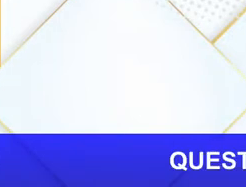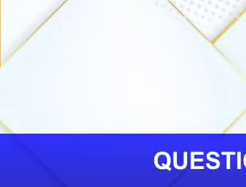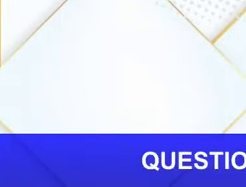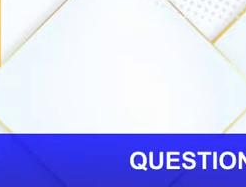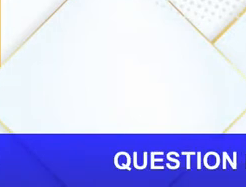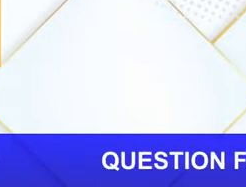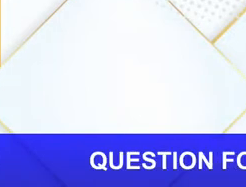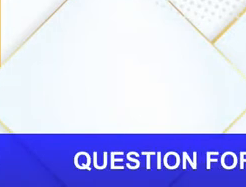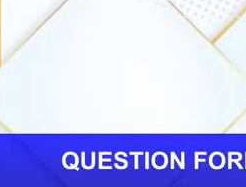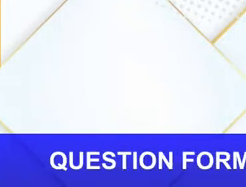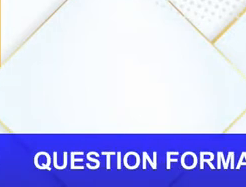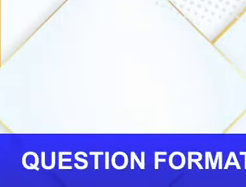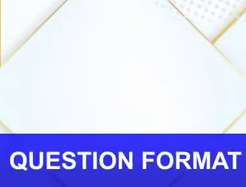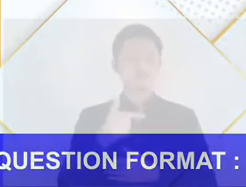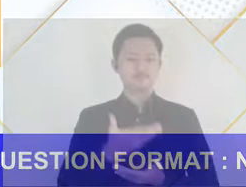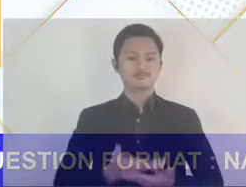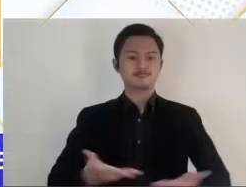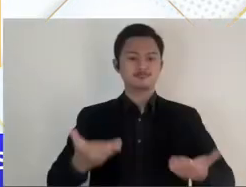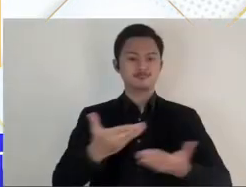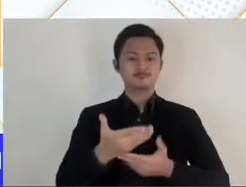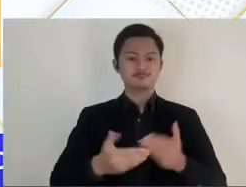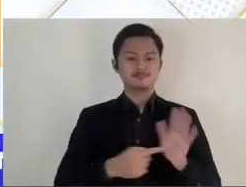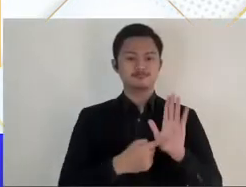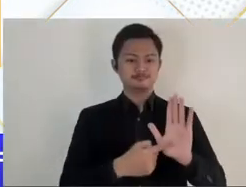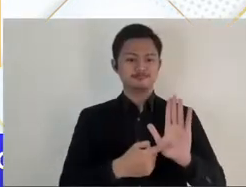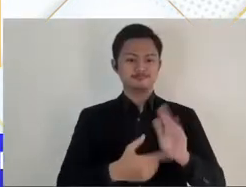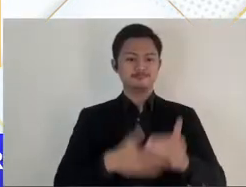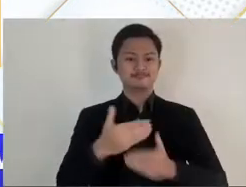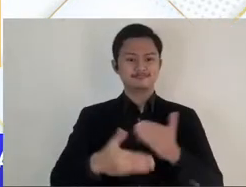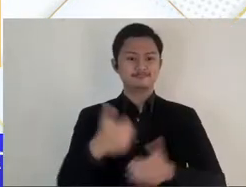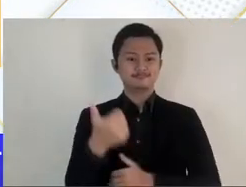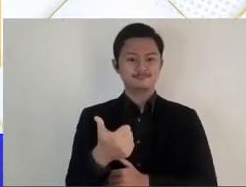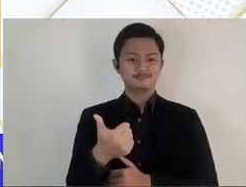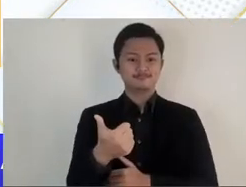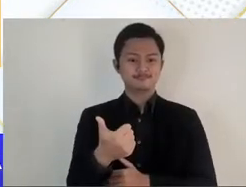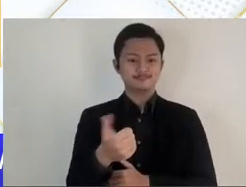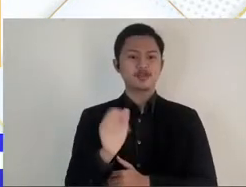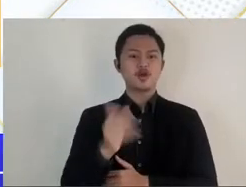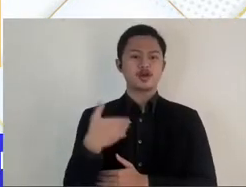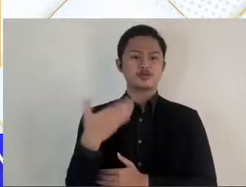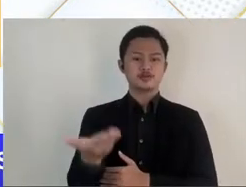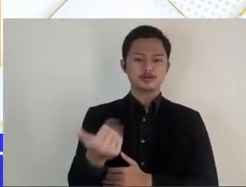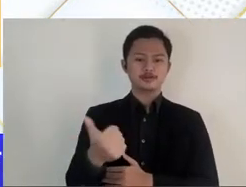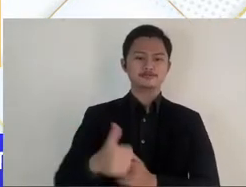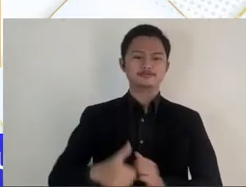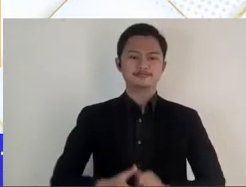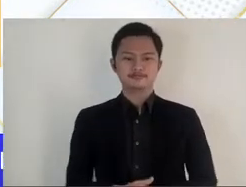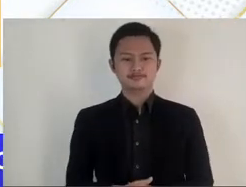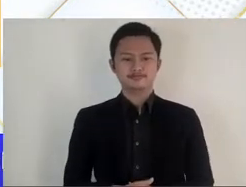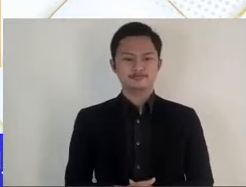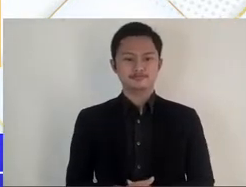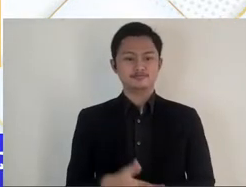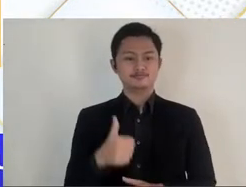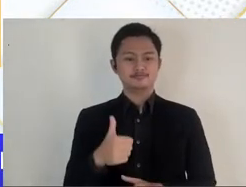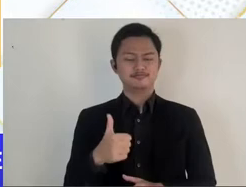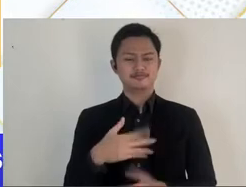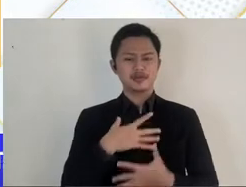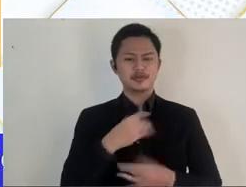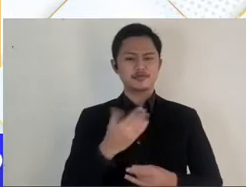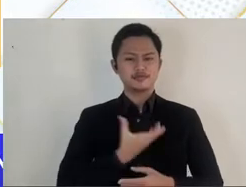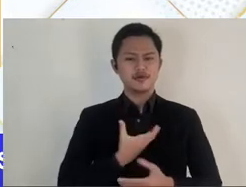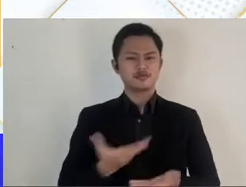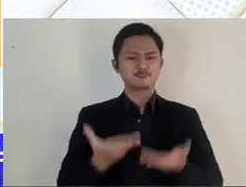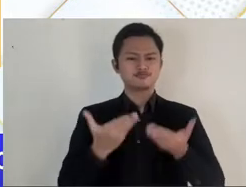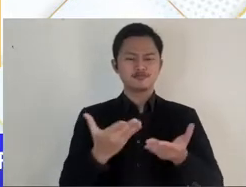Tim, can I go ahead a bit on that direction? Sure. So one of the things I wanted to bring up is really